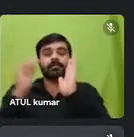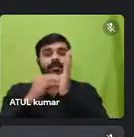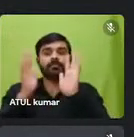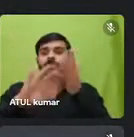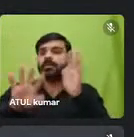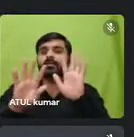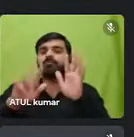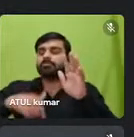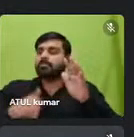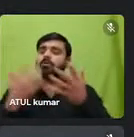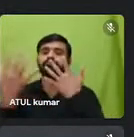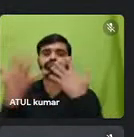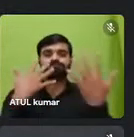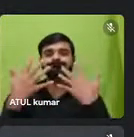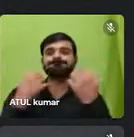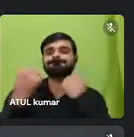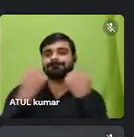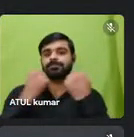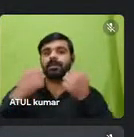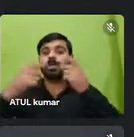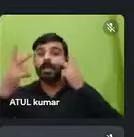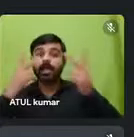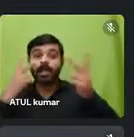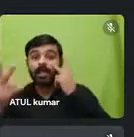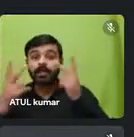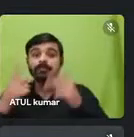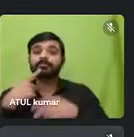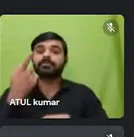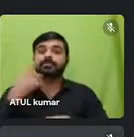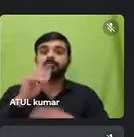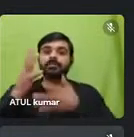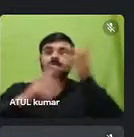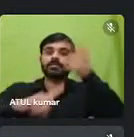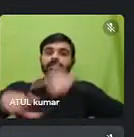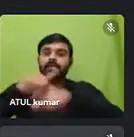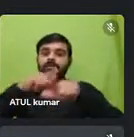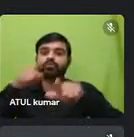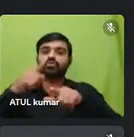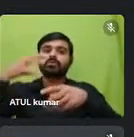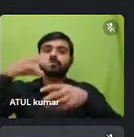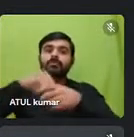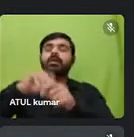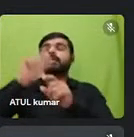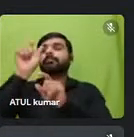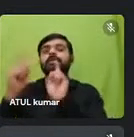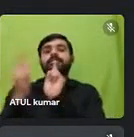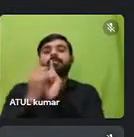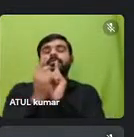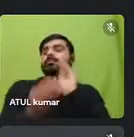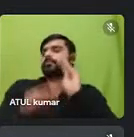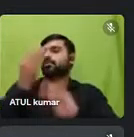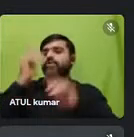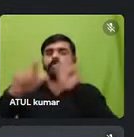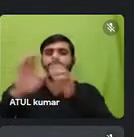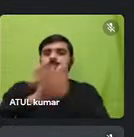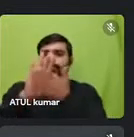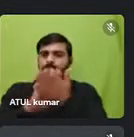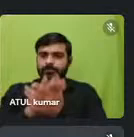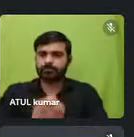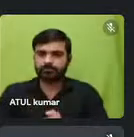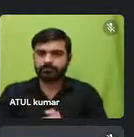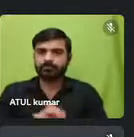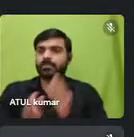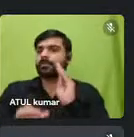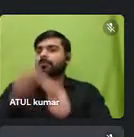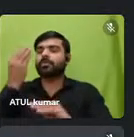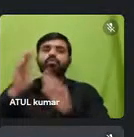non-manual physical expressions, but then they say it helps them to communicate with each other and with normal people. Normal